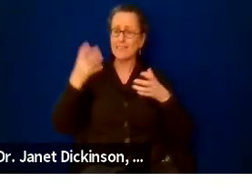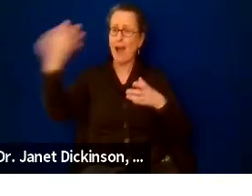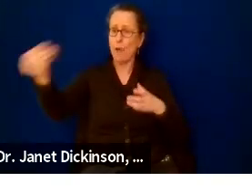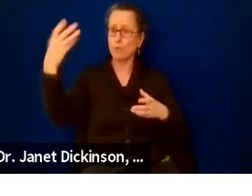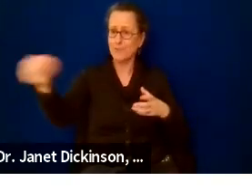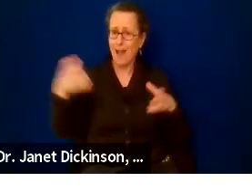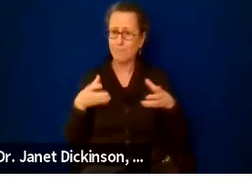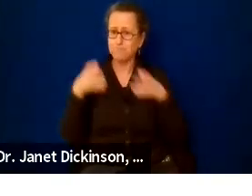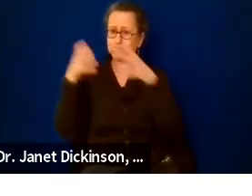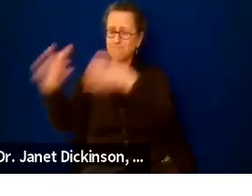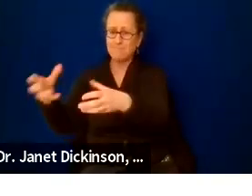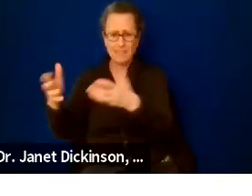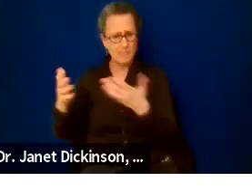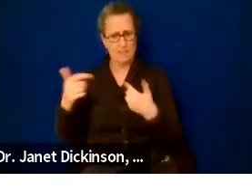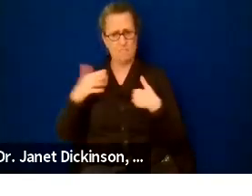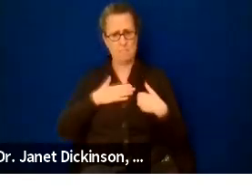to be part of those classes?